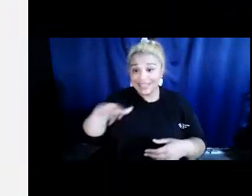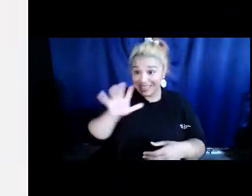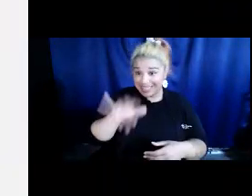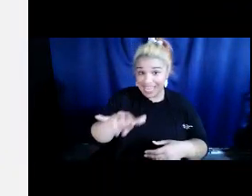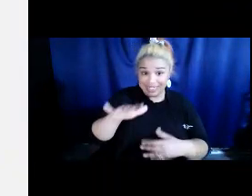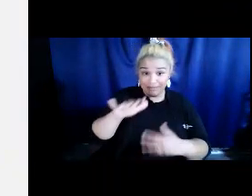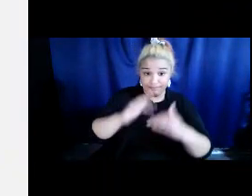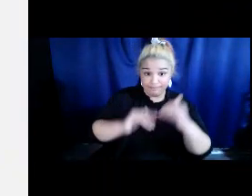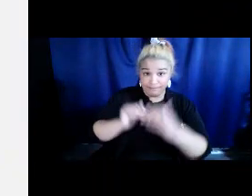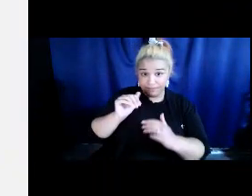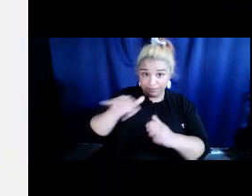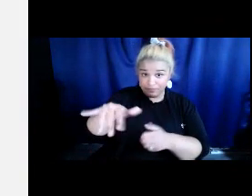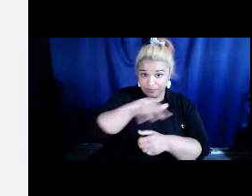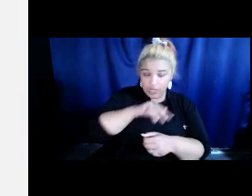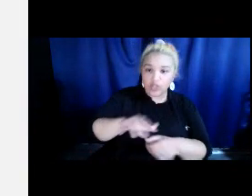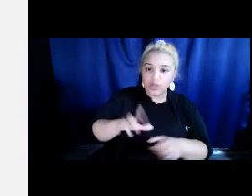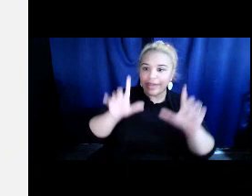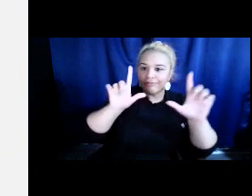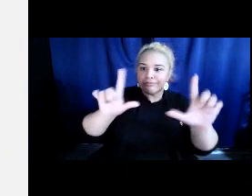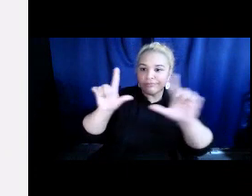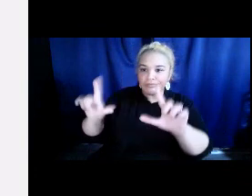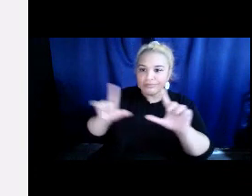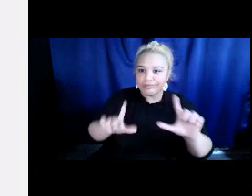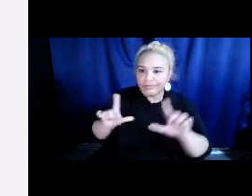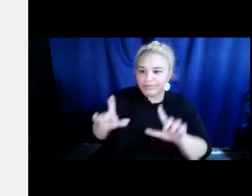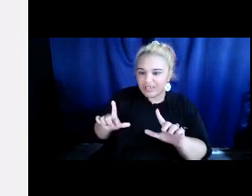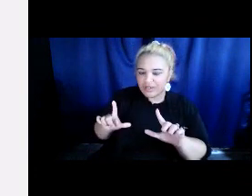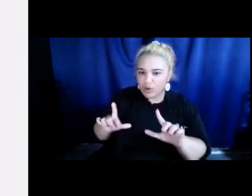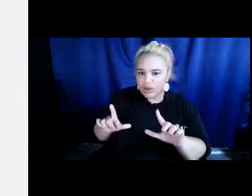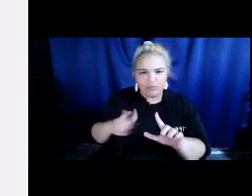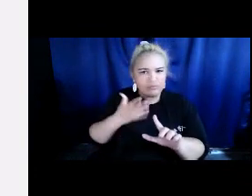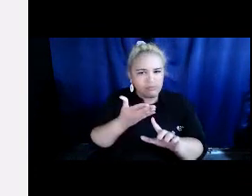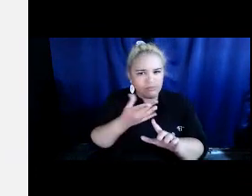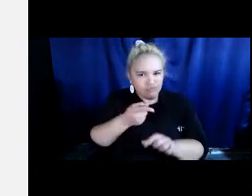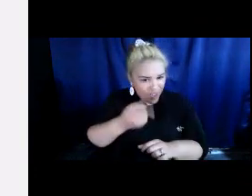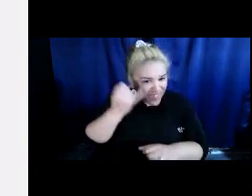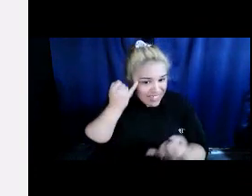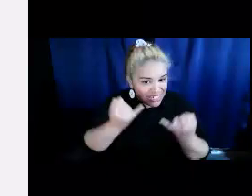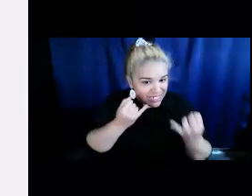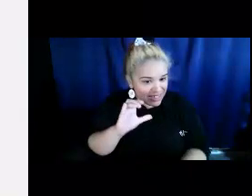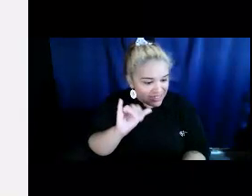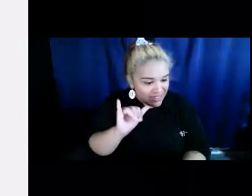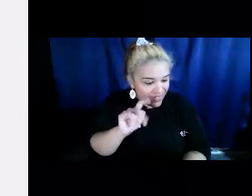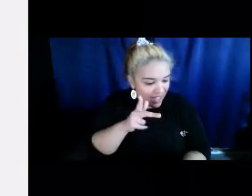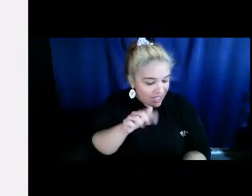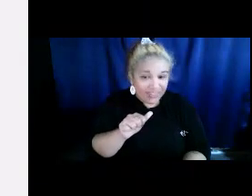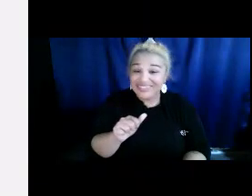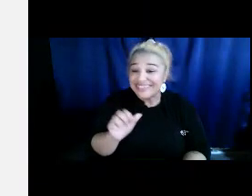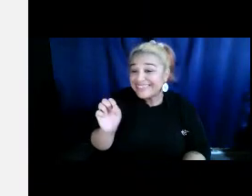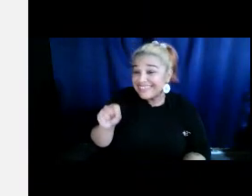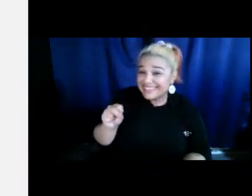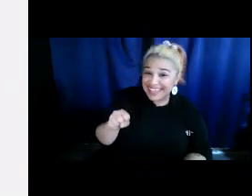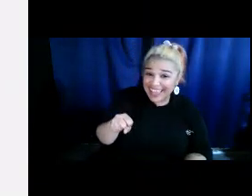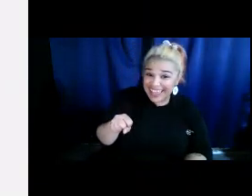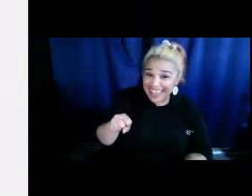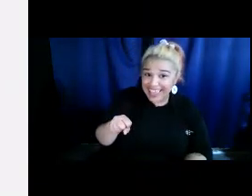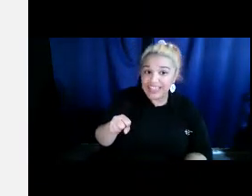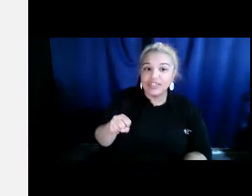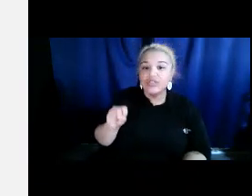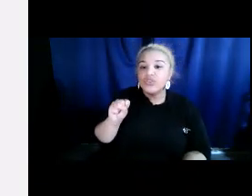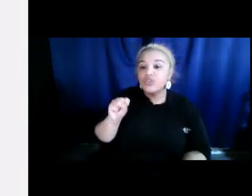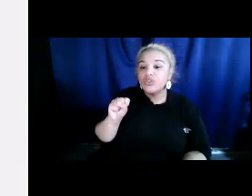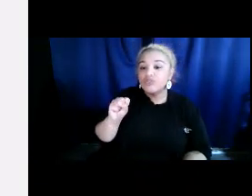for an event or a venue before going? Why, yes, there are. A social narrative is a short story that describes